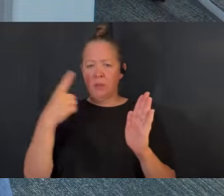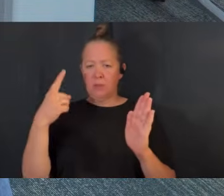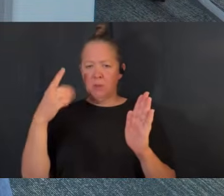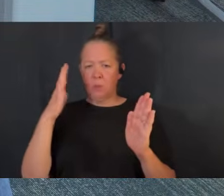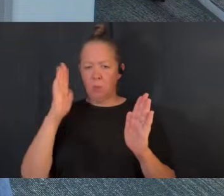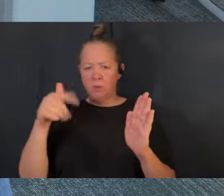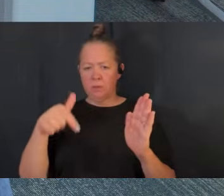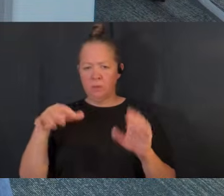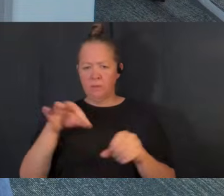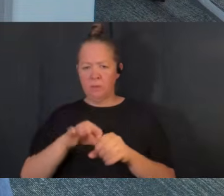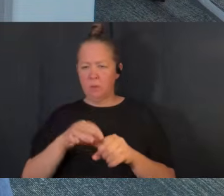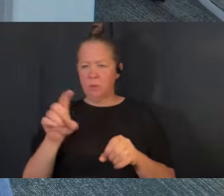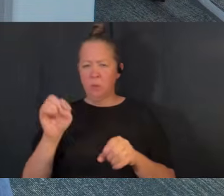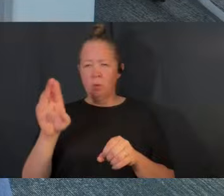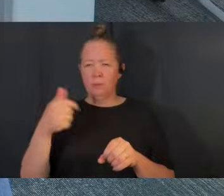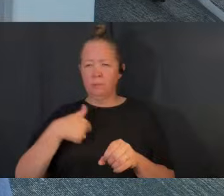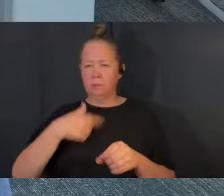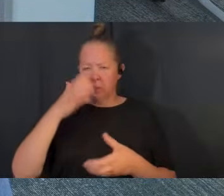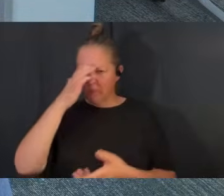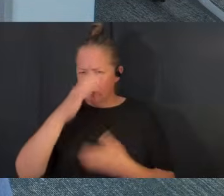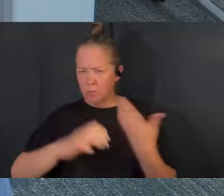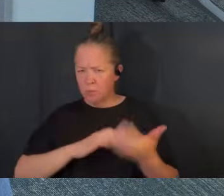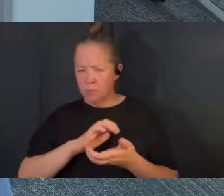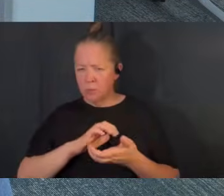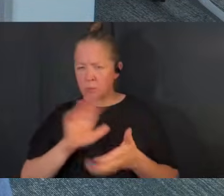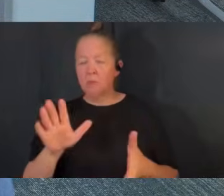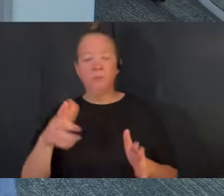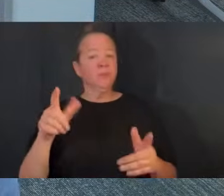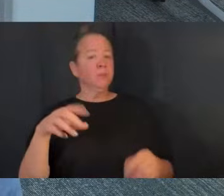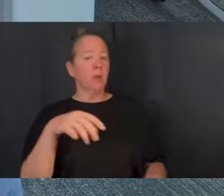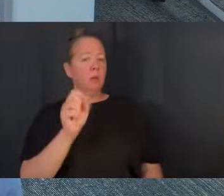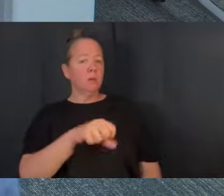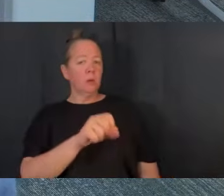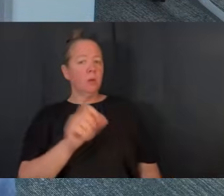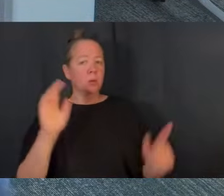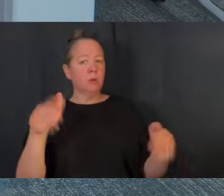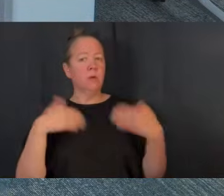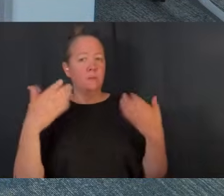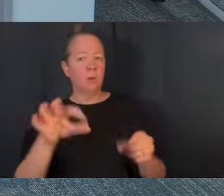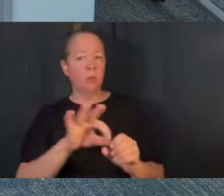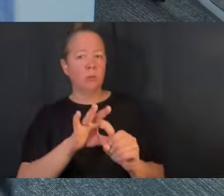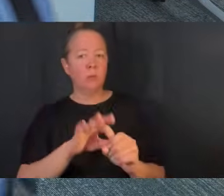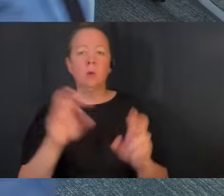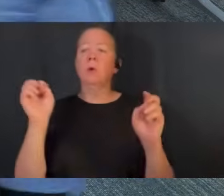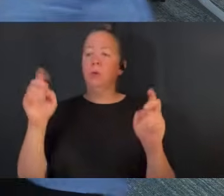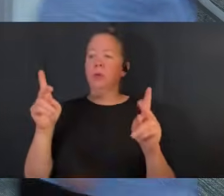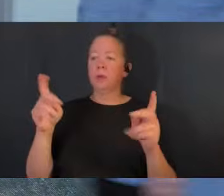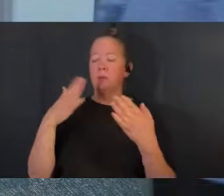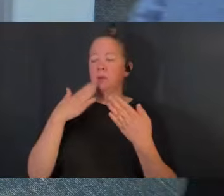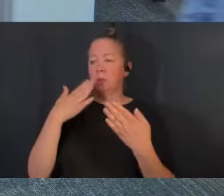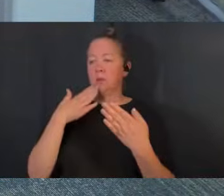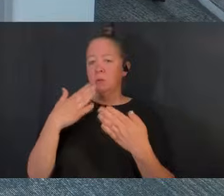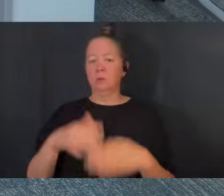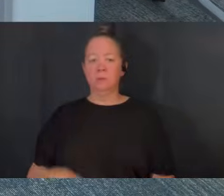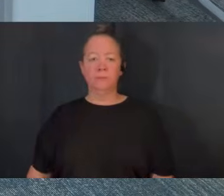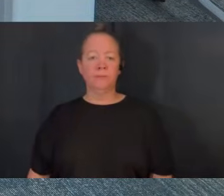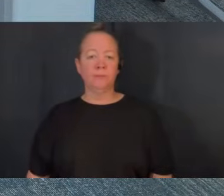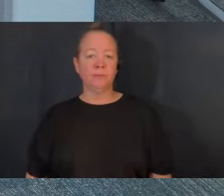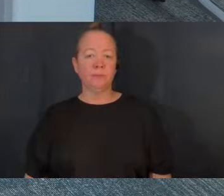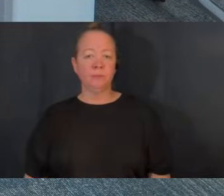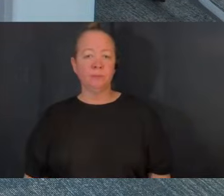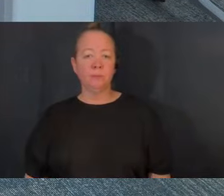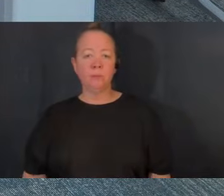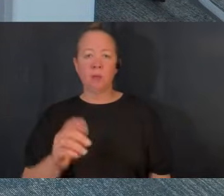I confused? We're going to vote. Okay, thank you. Thank you. Is there any